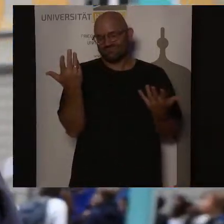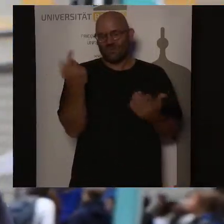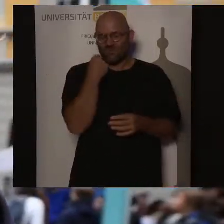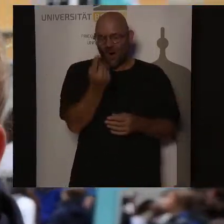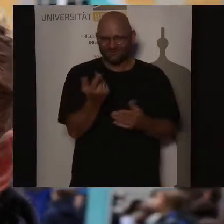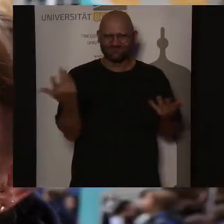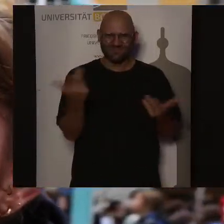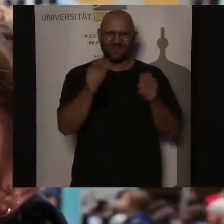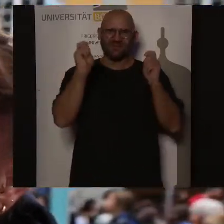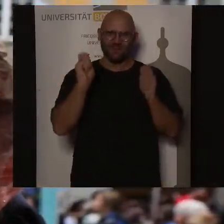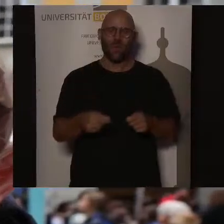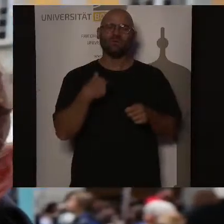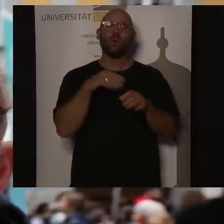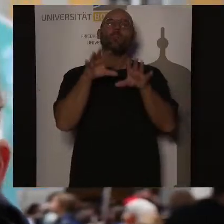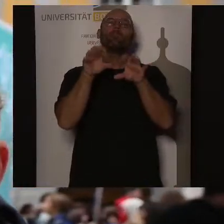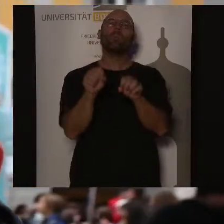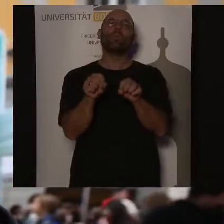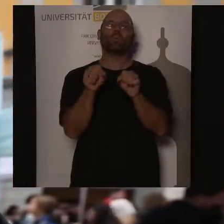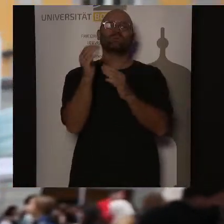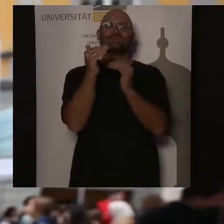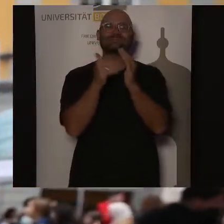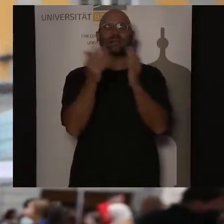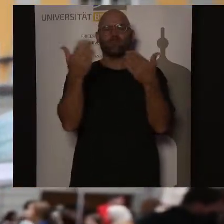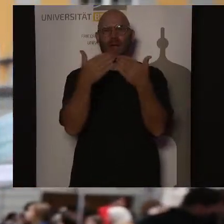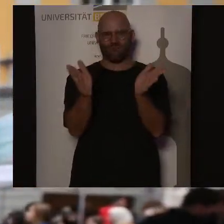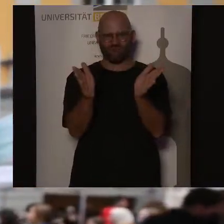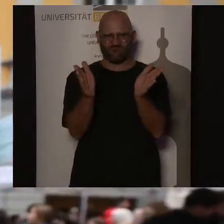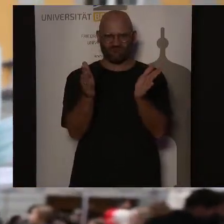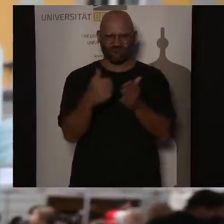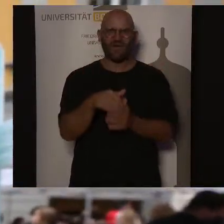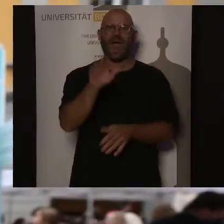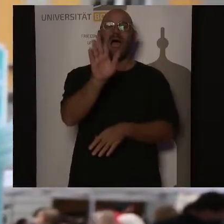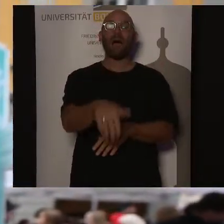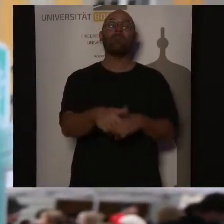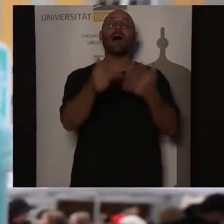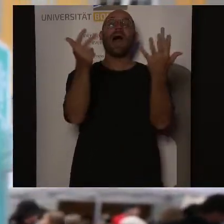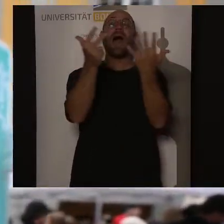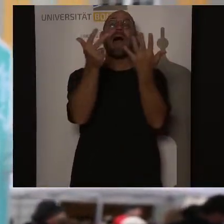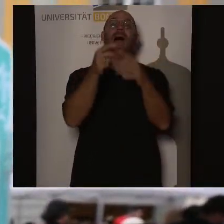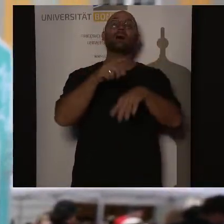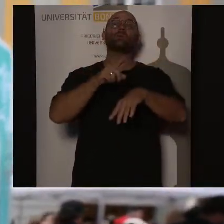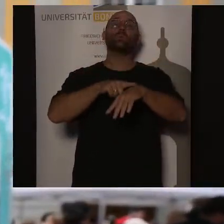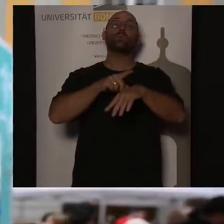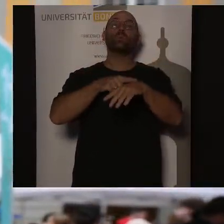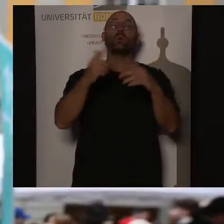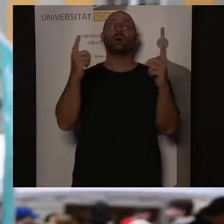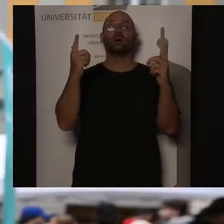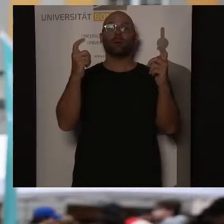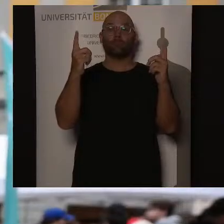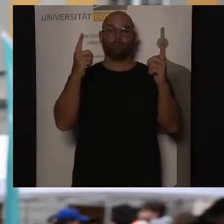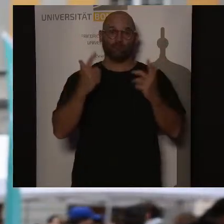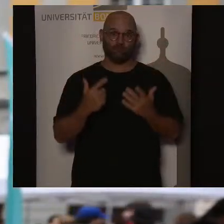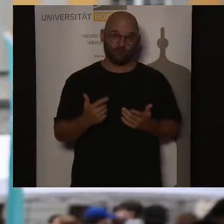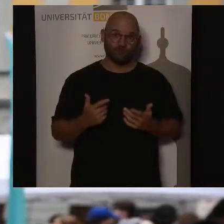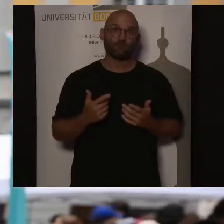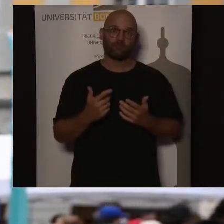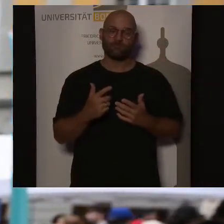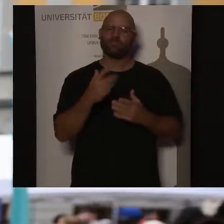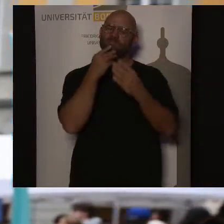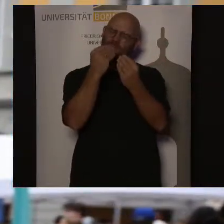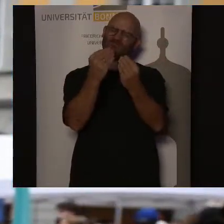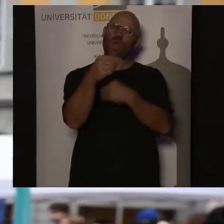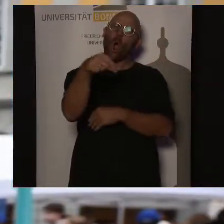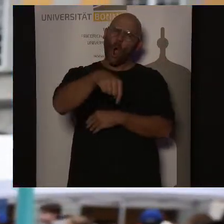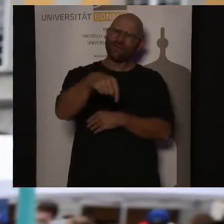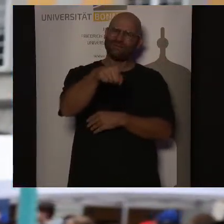Okay. So tomorrow is when our reservation system goes online. So at 8 a.m. we're going